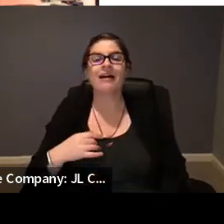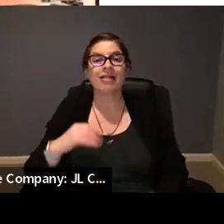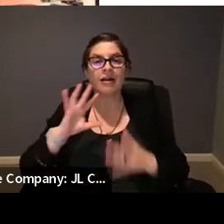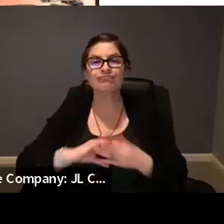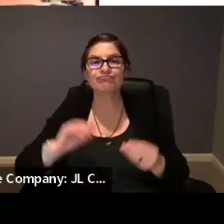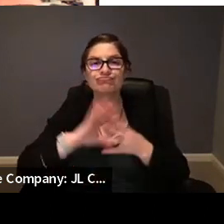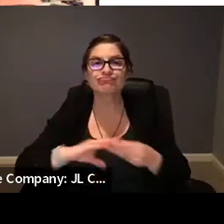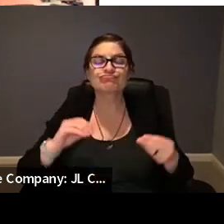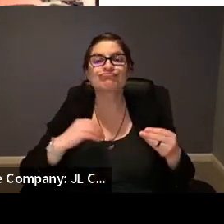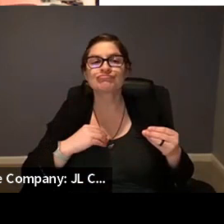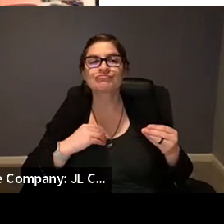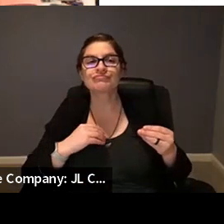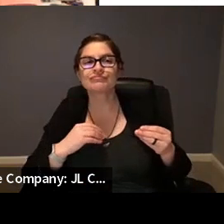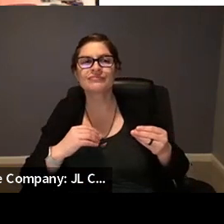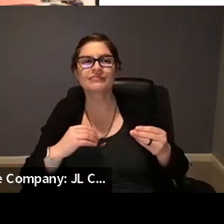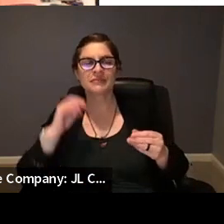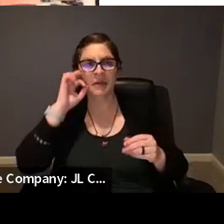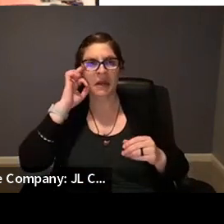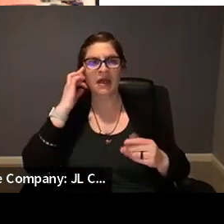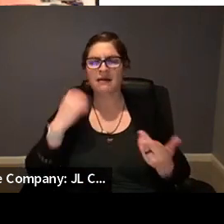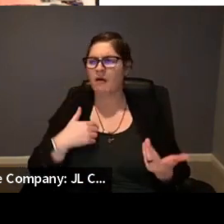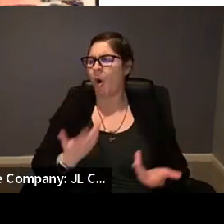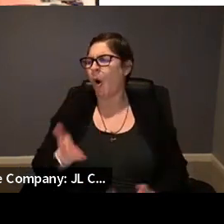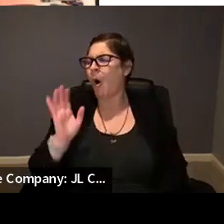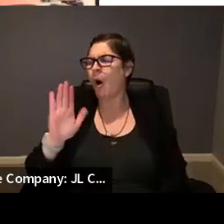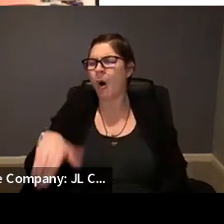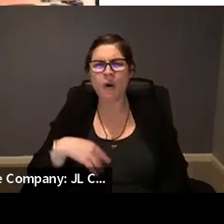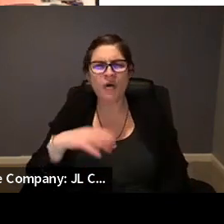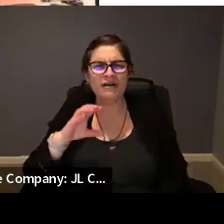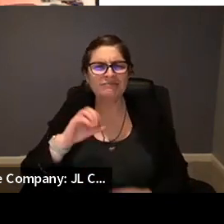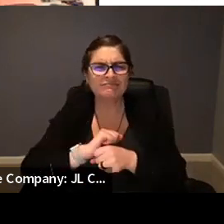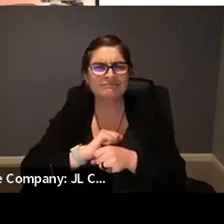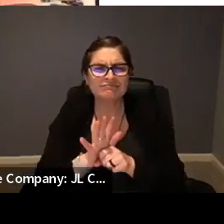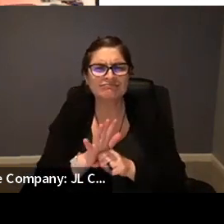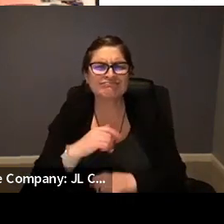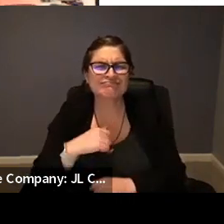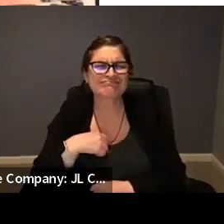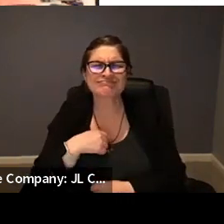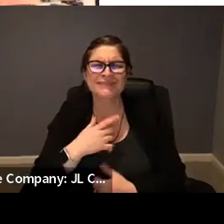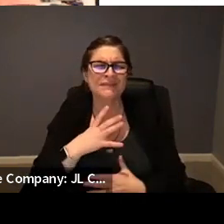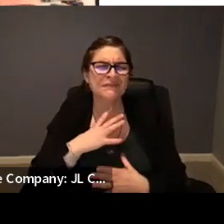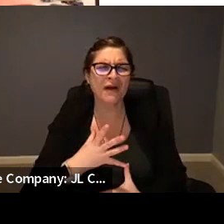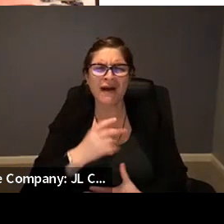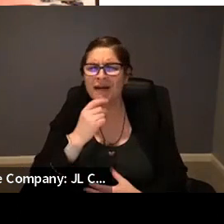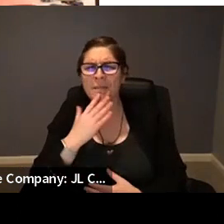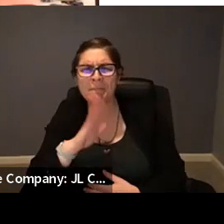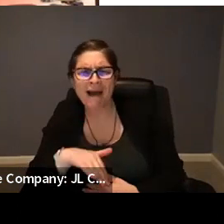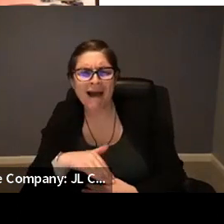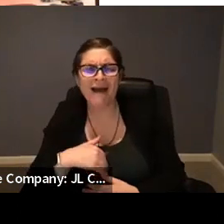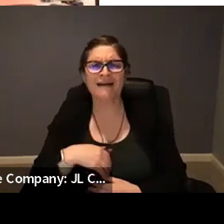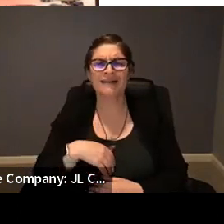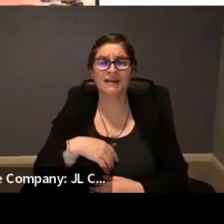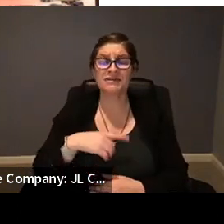around that COVID-19 really isn't that bad, because on the one hand, it only, quote unquote, is really a problem for